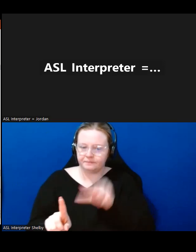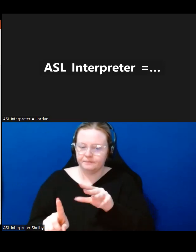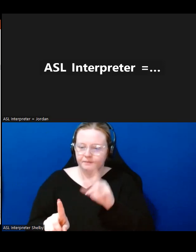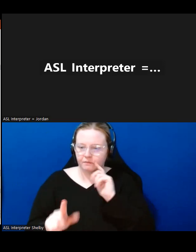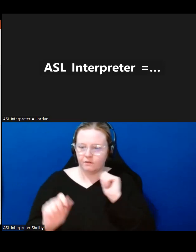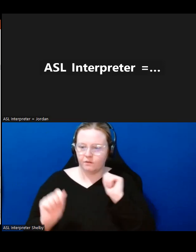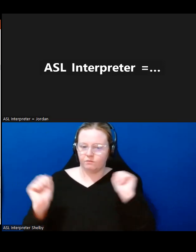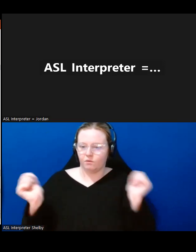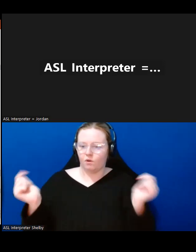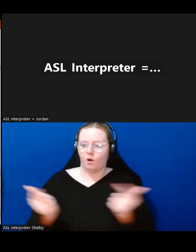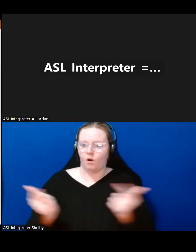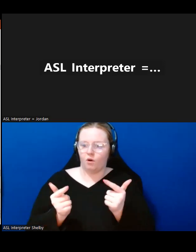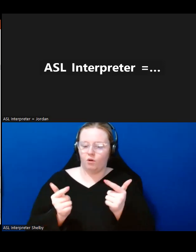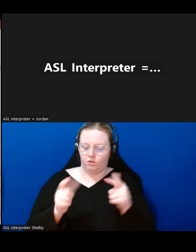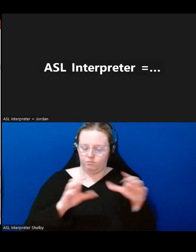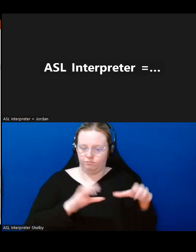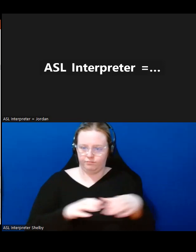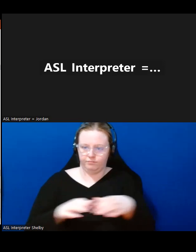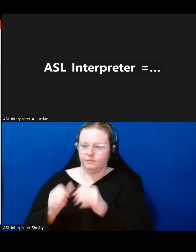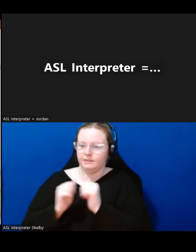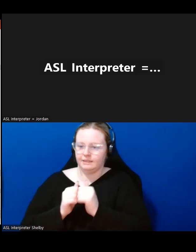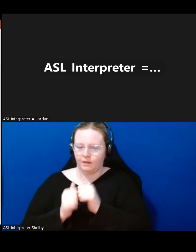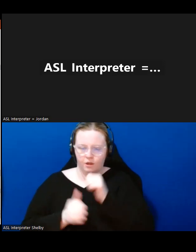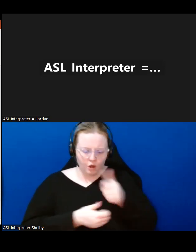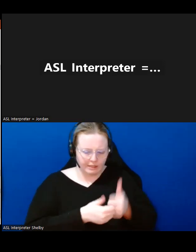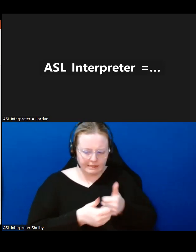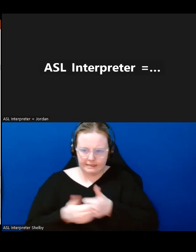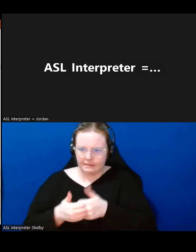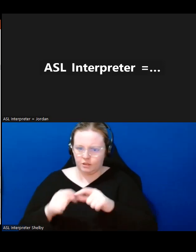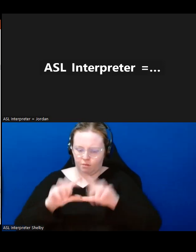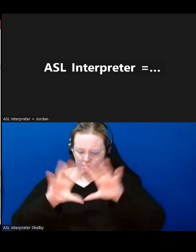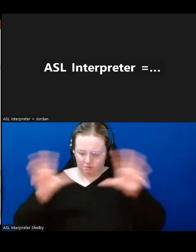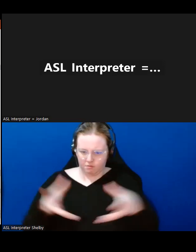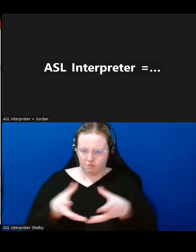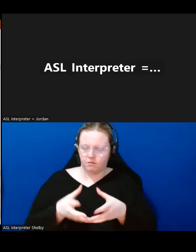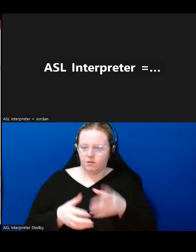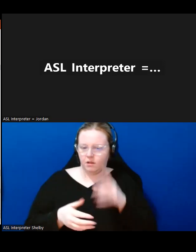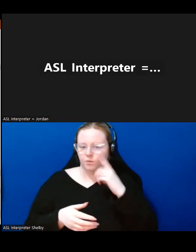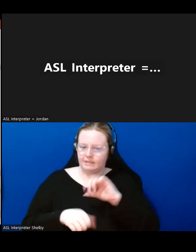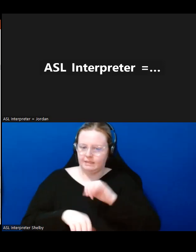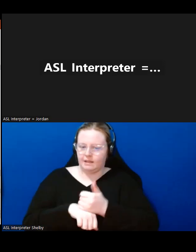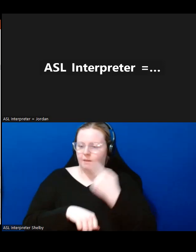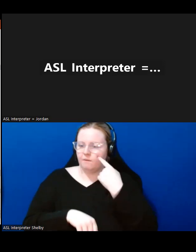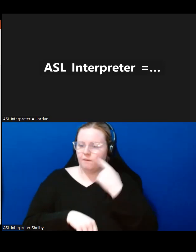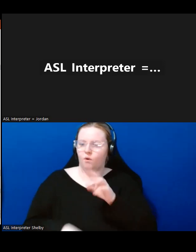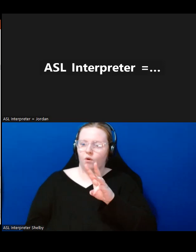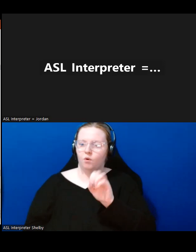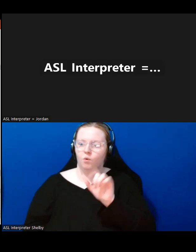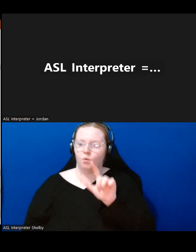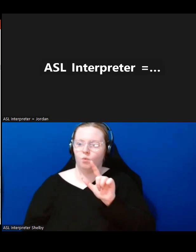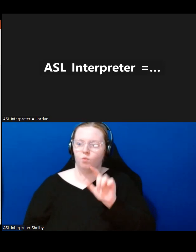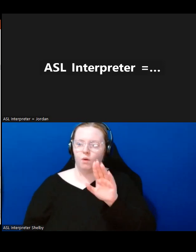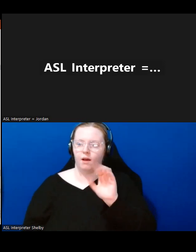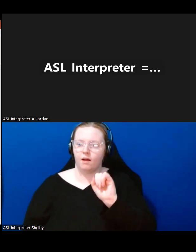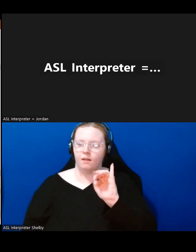the province and as a collective. And we did it for Wellbeing Week. And anyway, we love it. We thought it